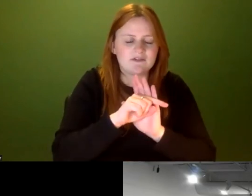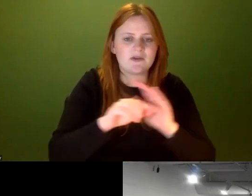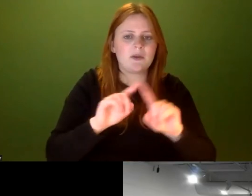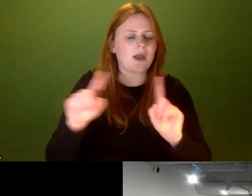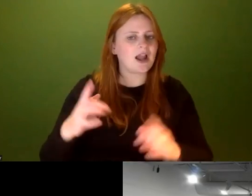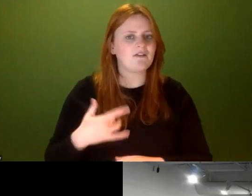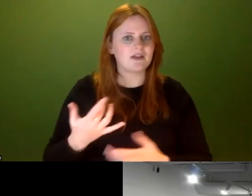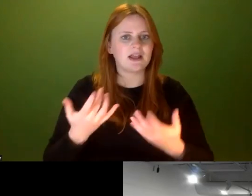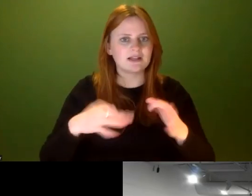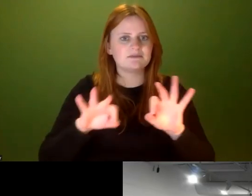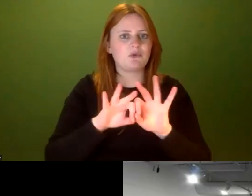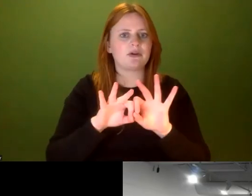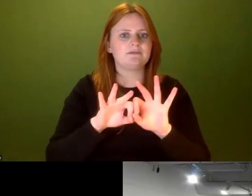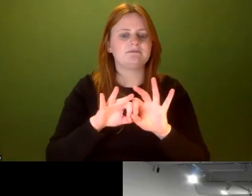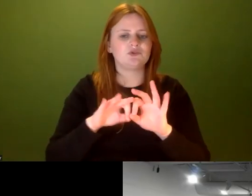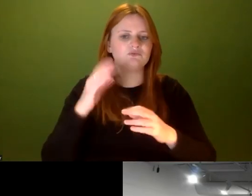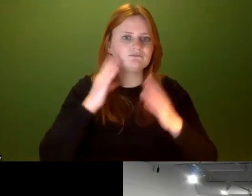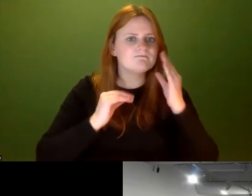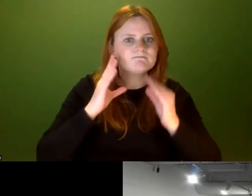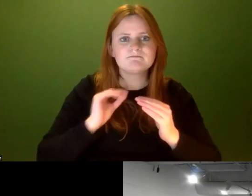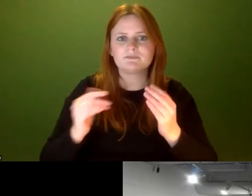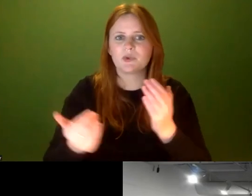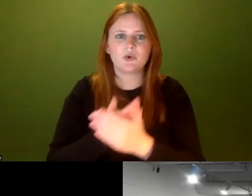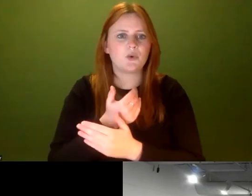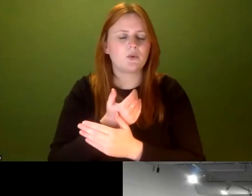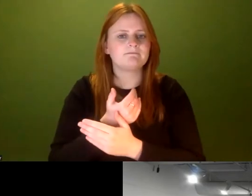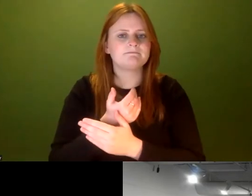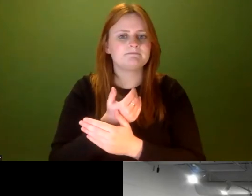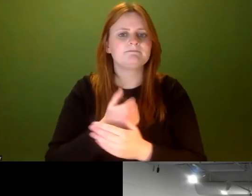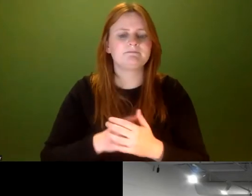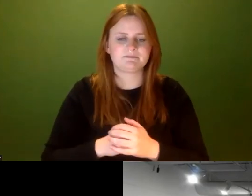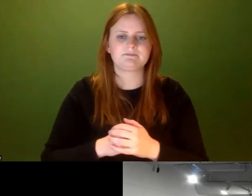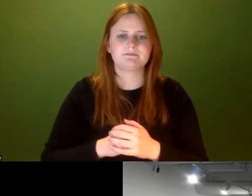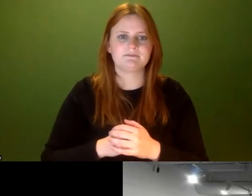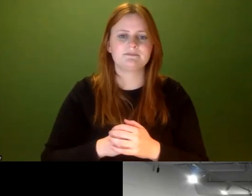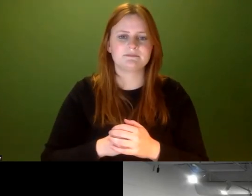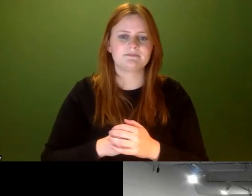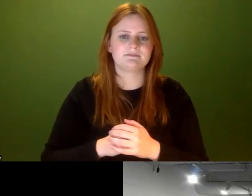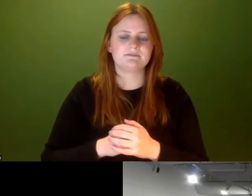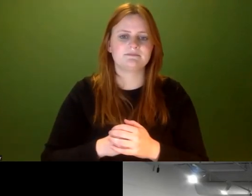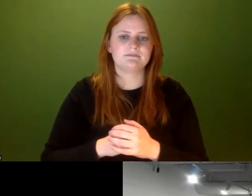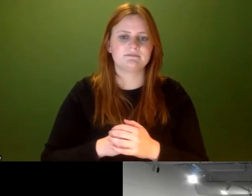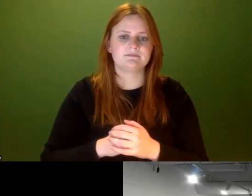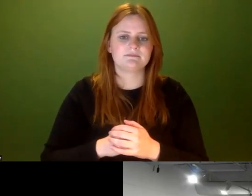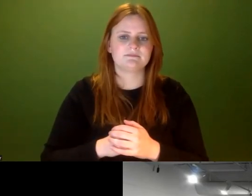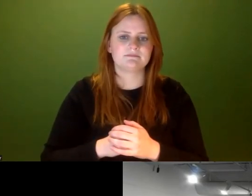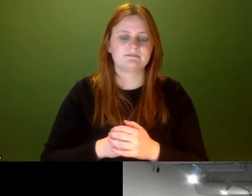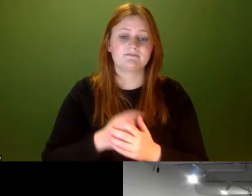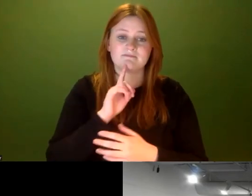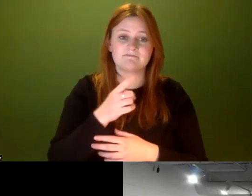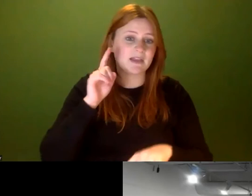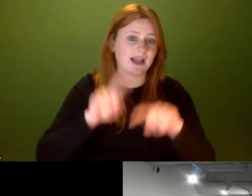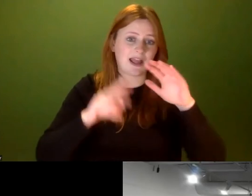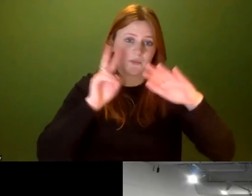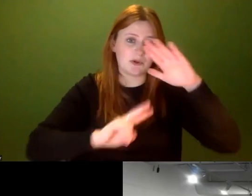really important just to mix it up a bit. And, you know, because you cannot predict what's going to happen out